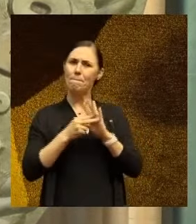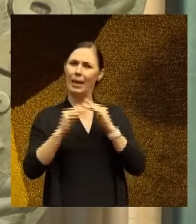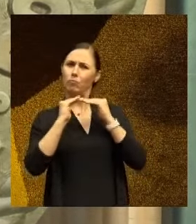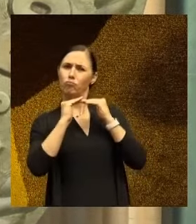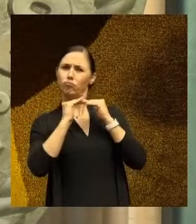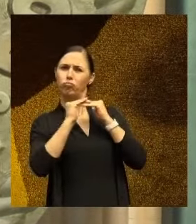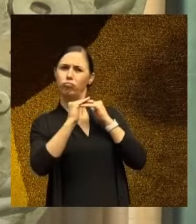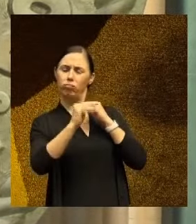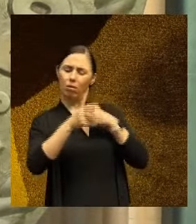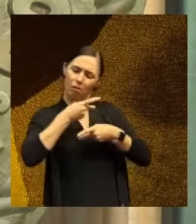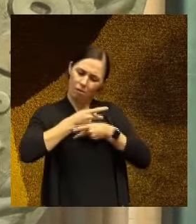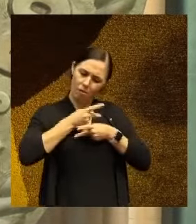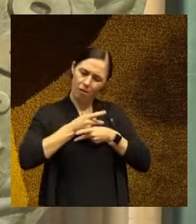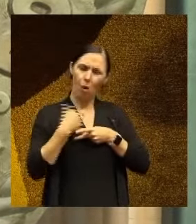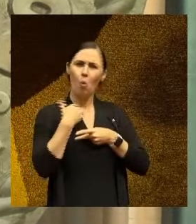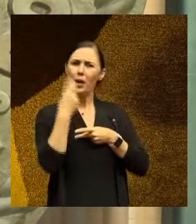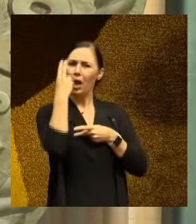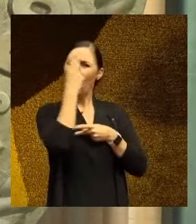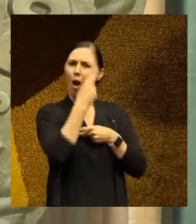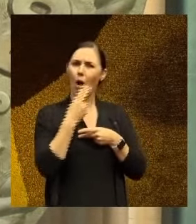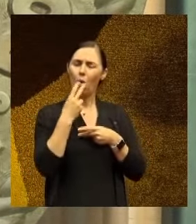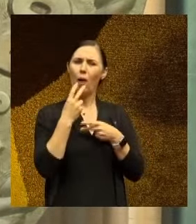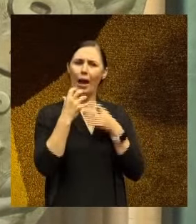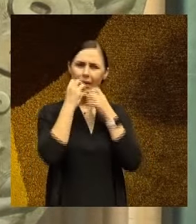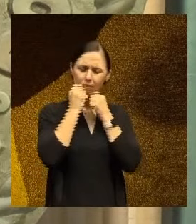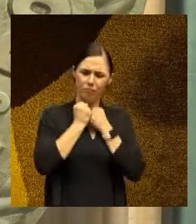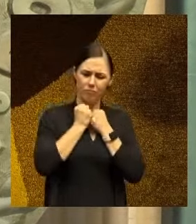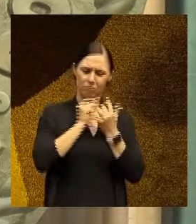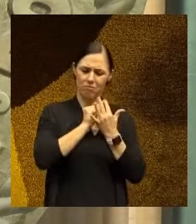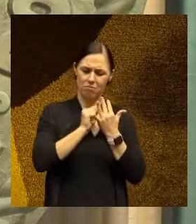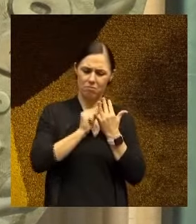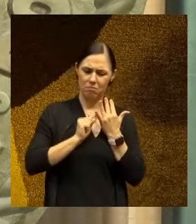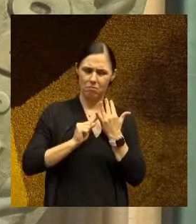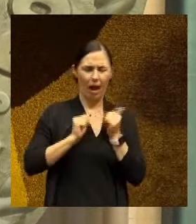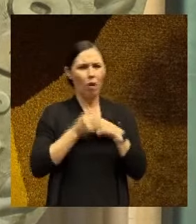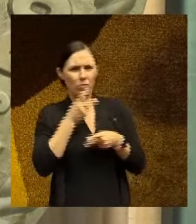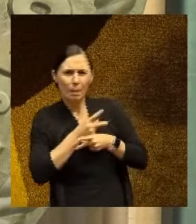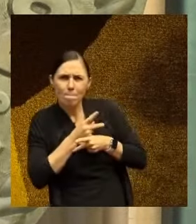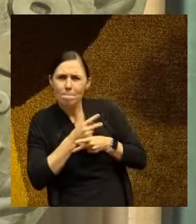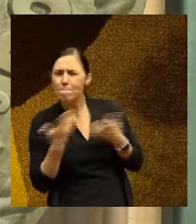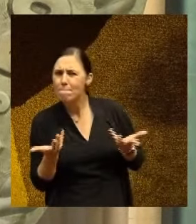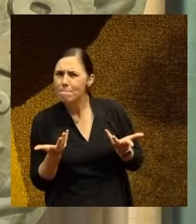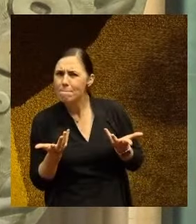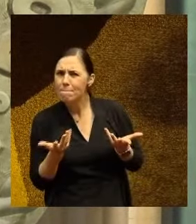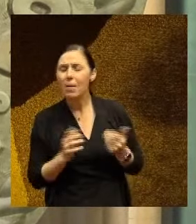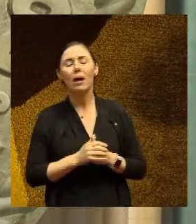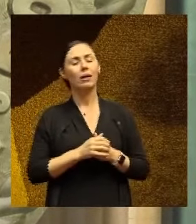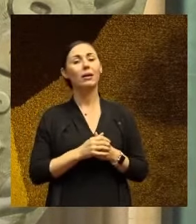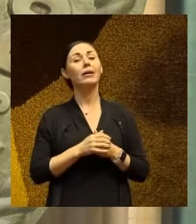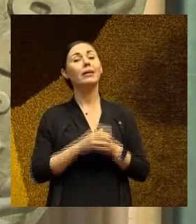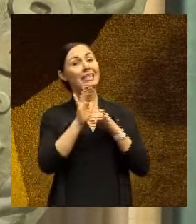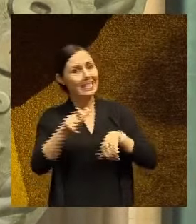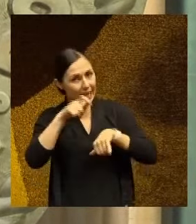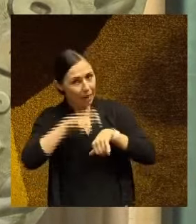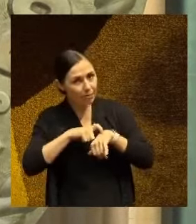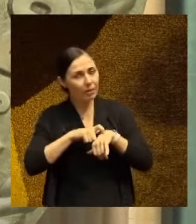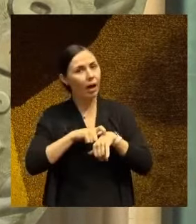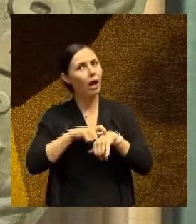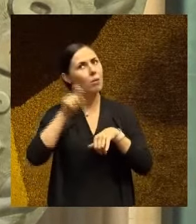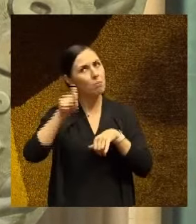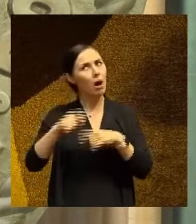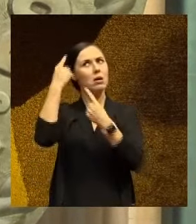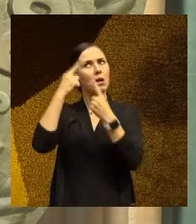makes us, us? How do you do that, even as we must change to meet the